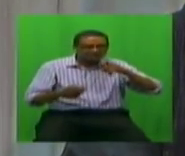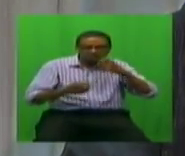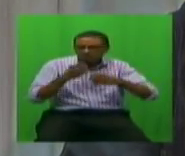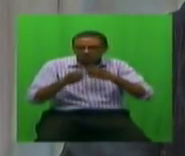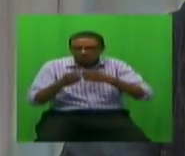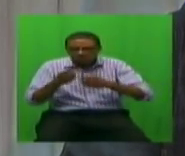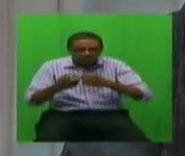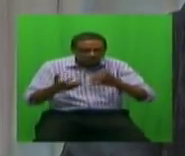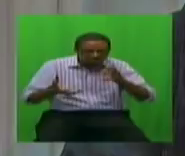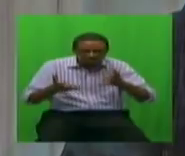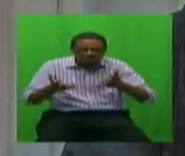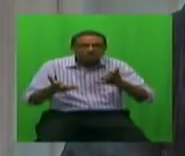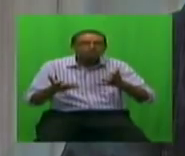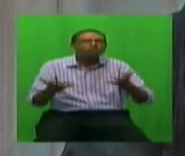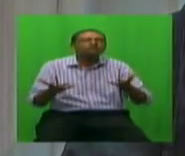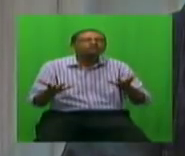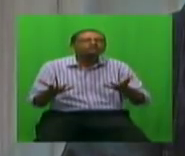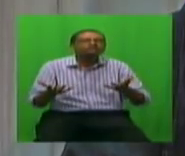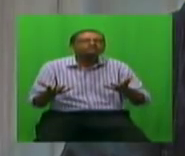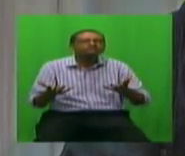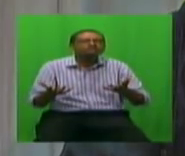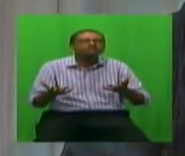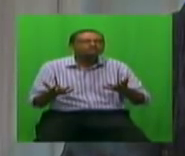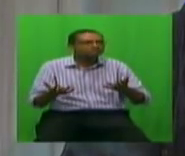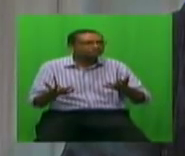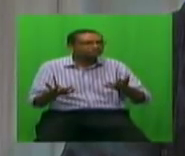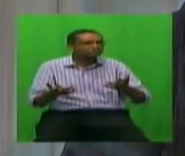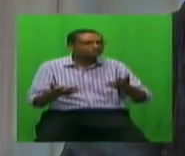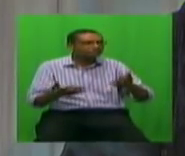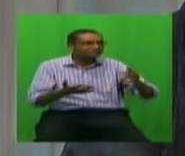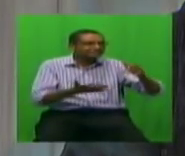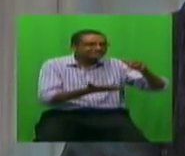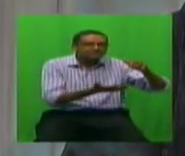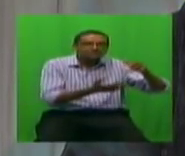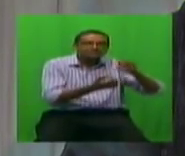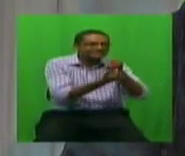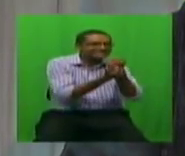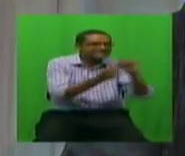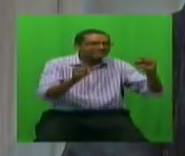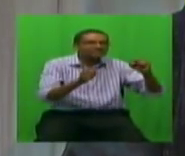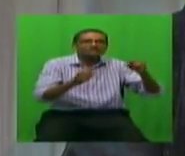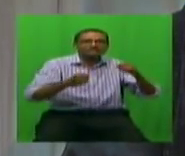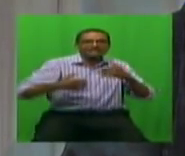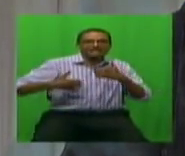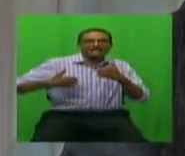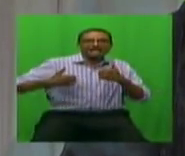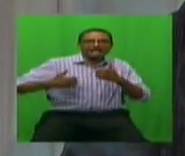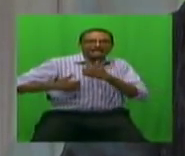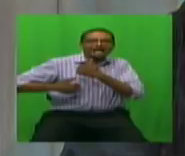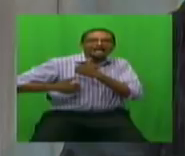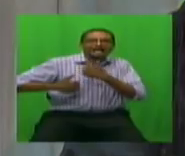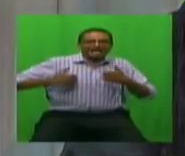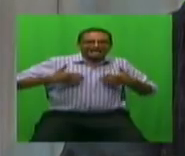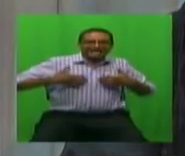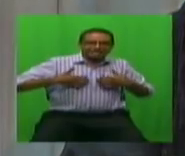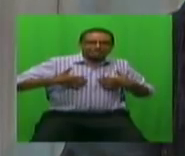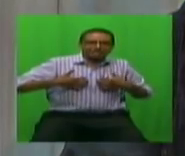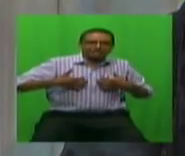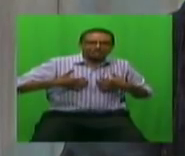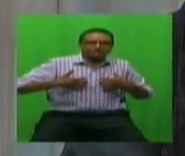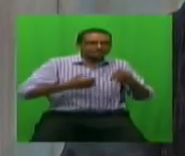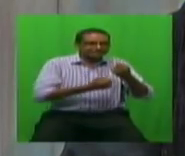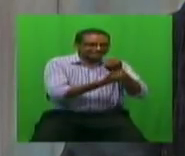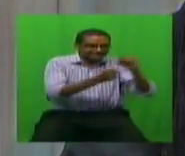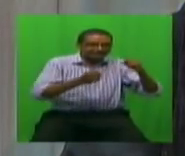know, has been this issue of rescuing livestock and also dealing with dead animals. So as we came from Sunday